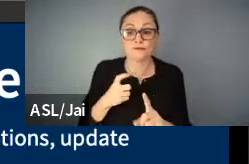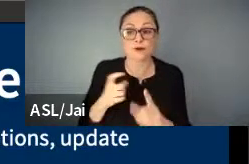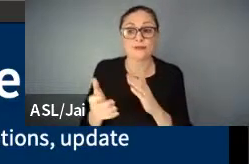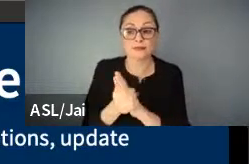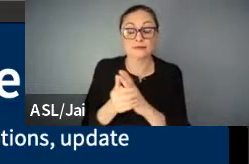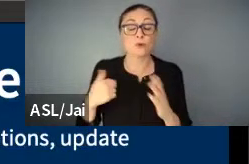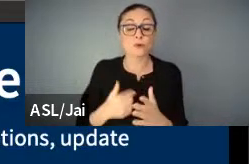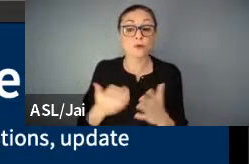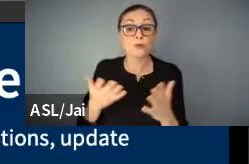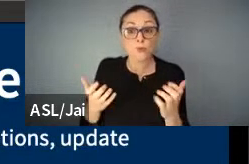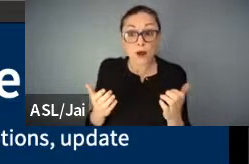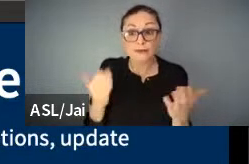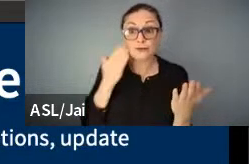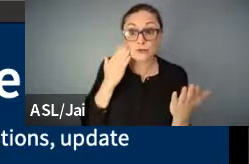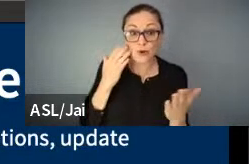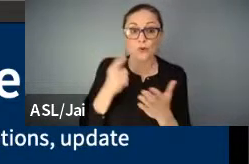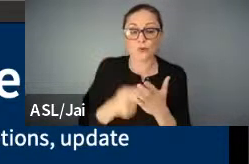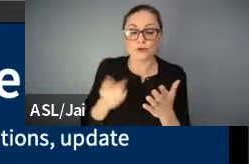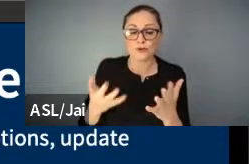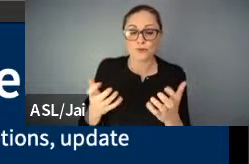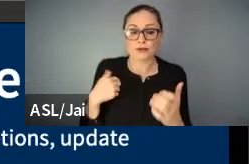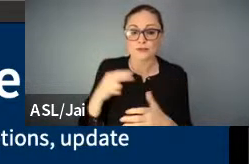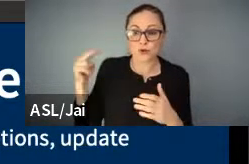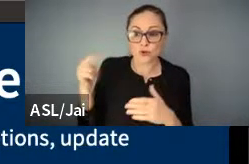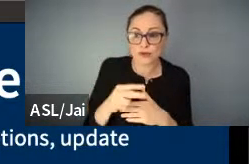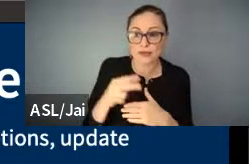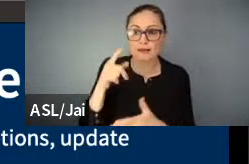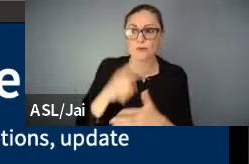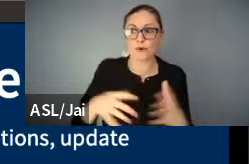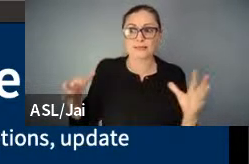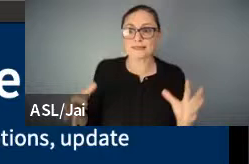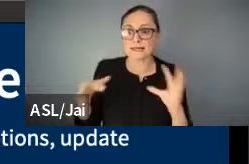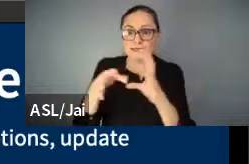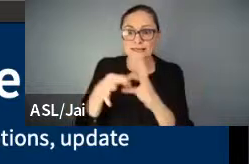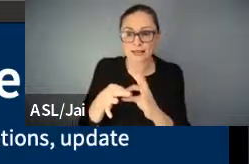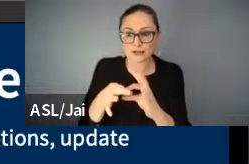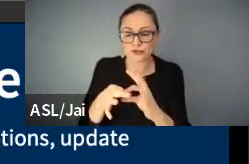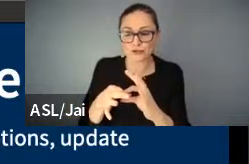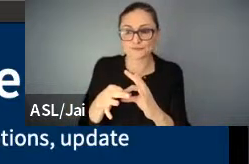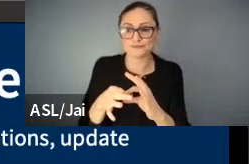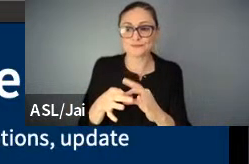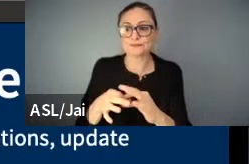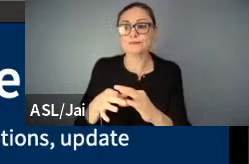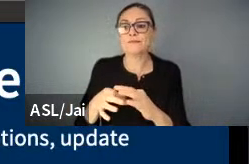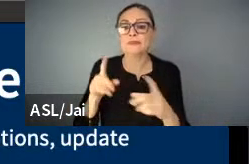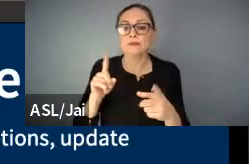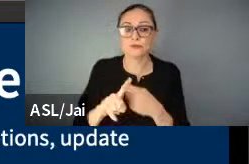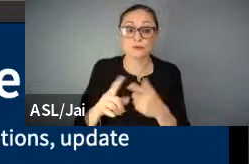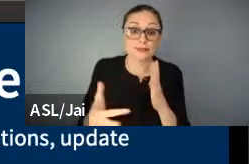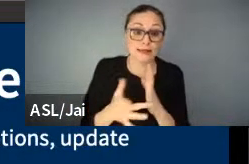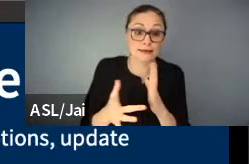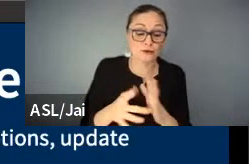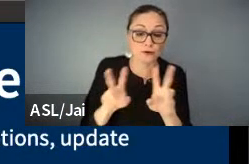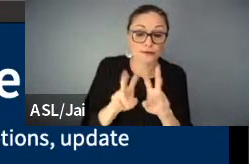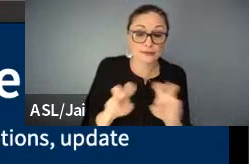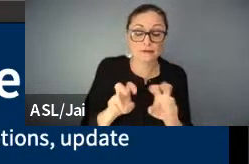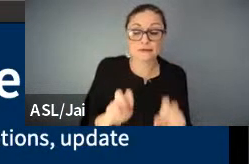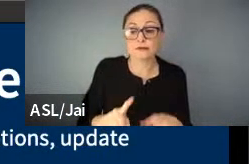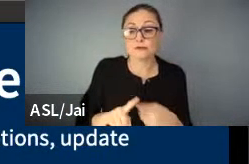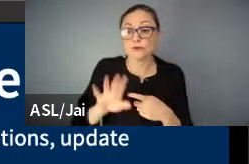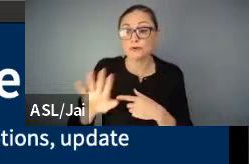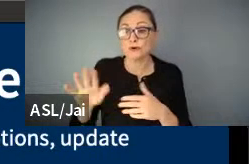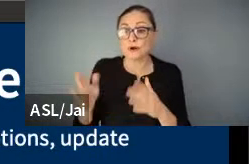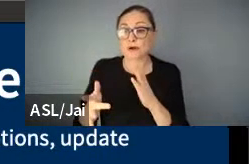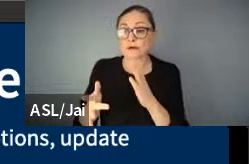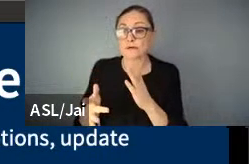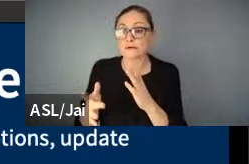want to know what you want us to look at and what the connection is to the technical analysis, to your comment. Help us so we